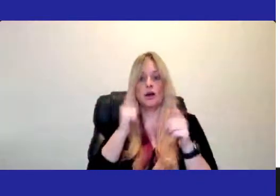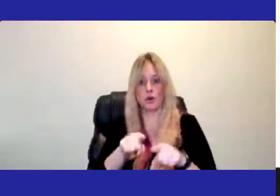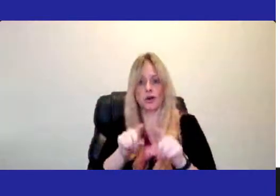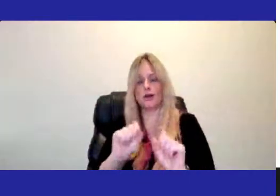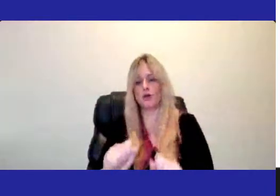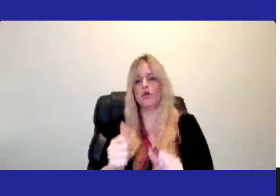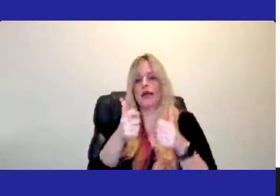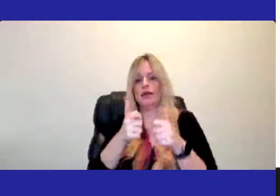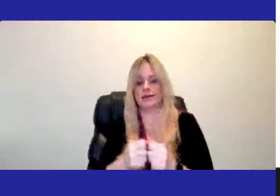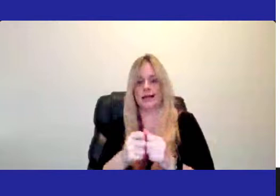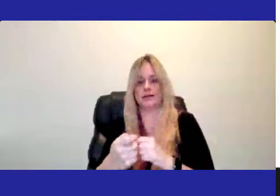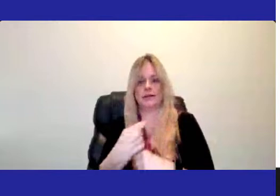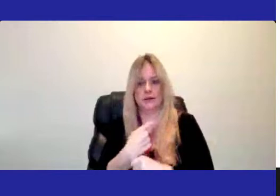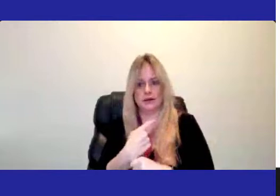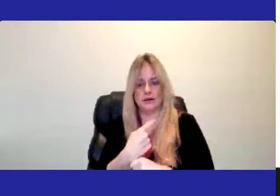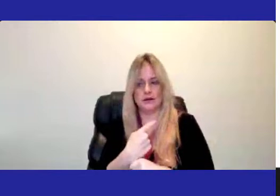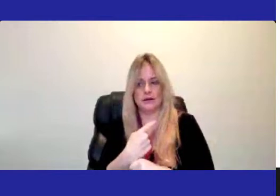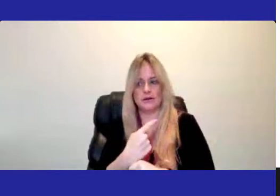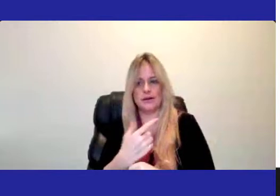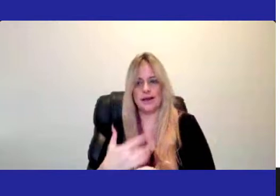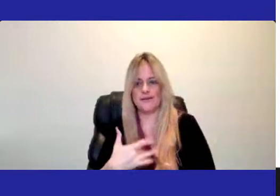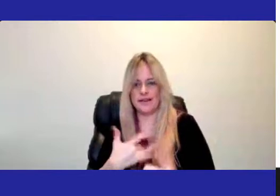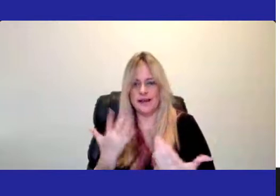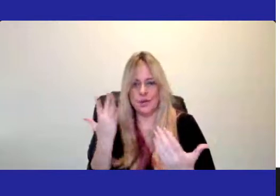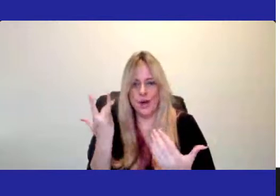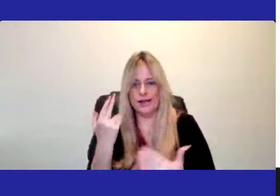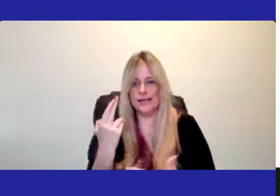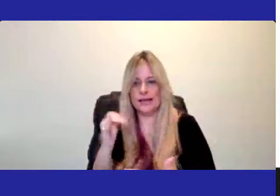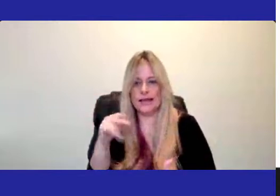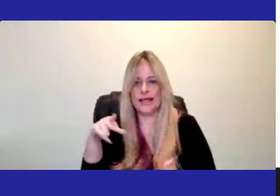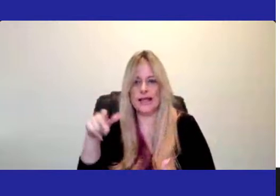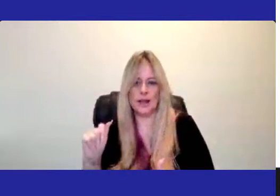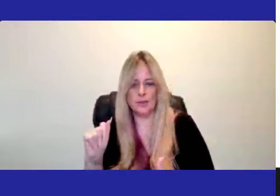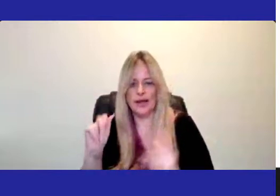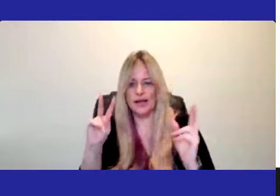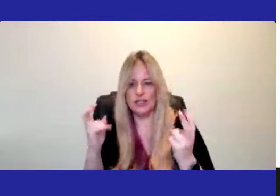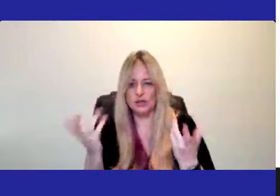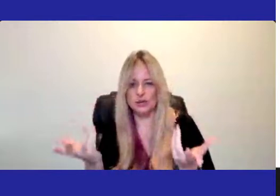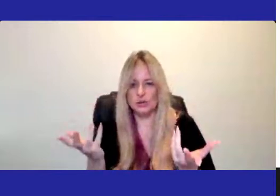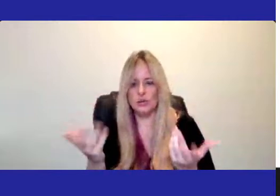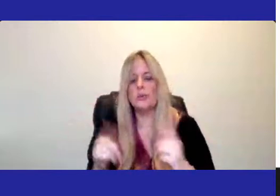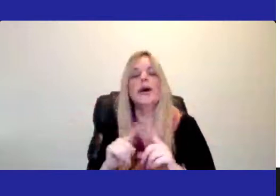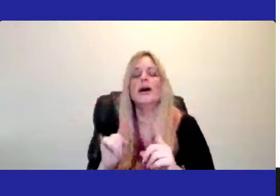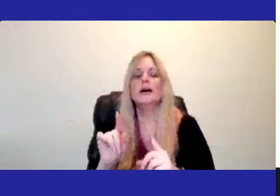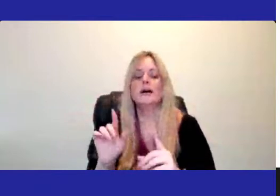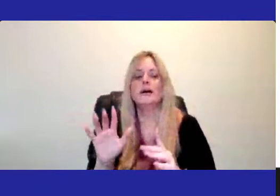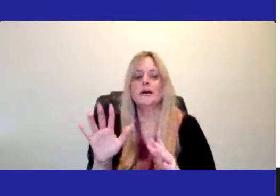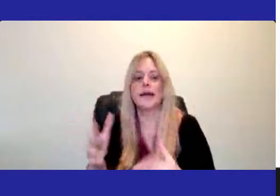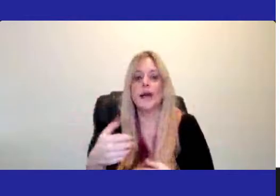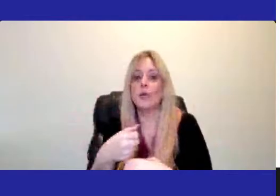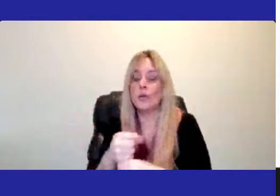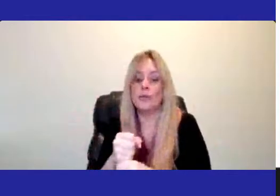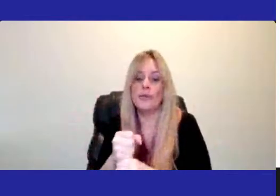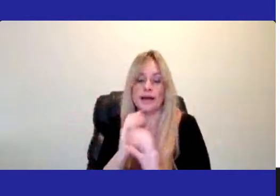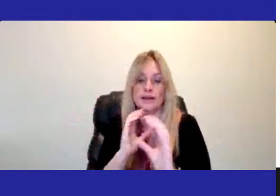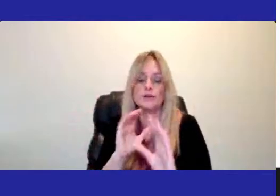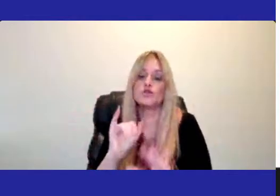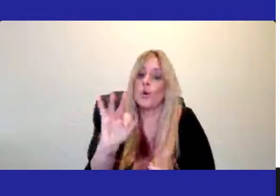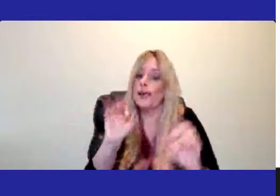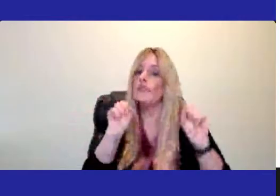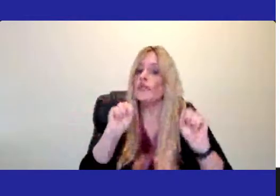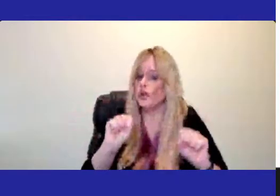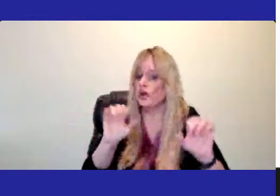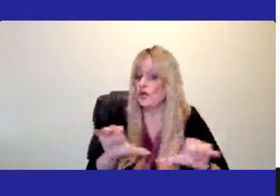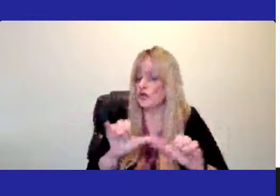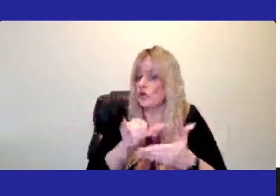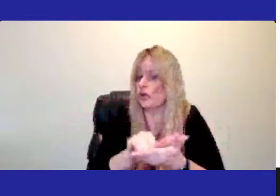really see why there's a HIPAA issue. But it would make if it could be done,